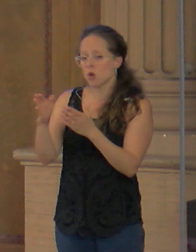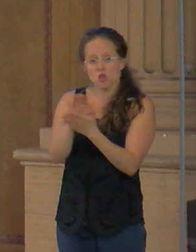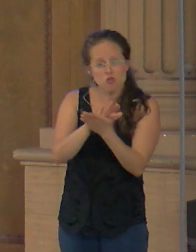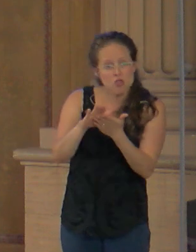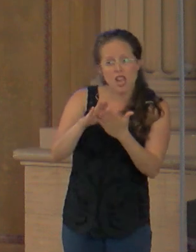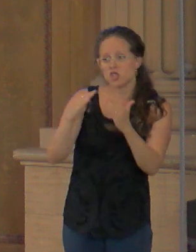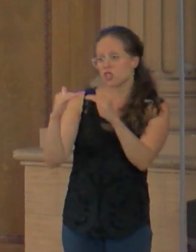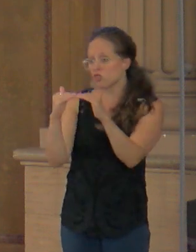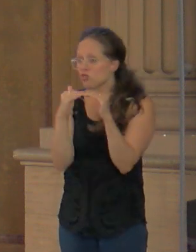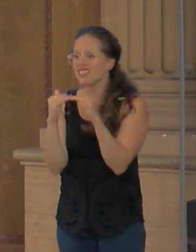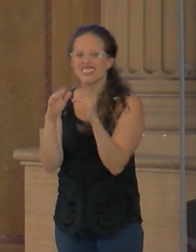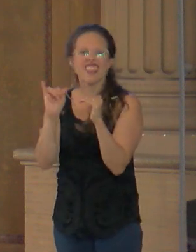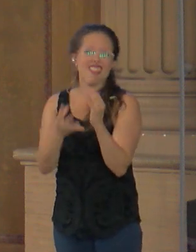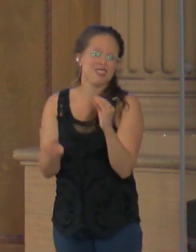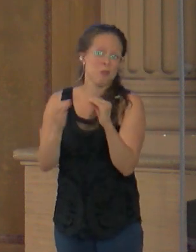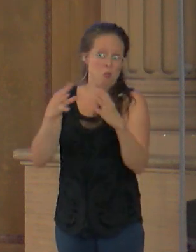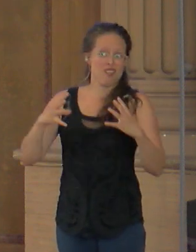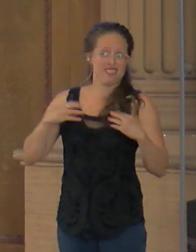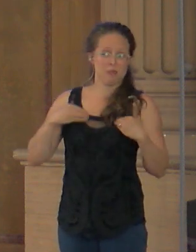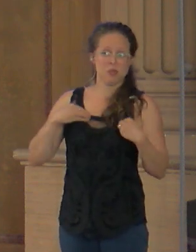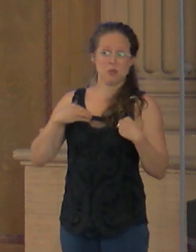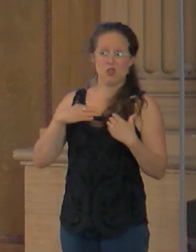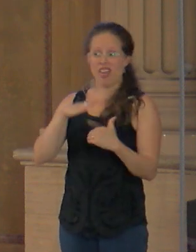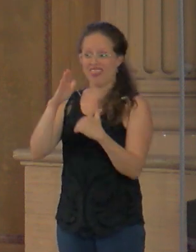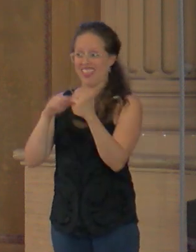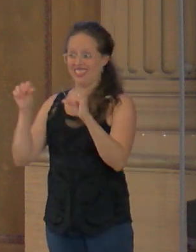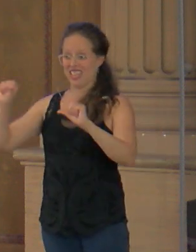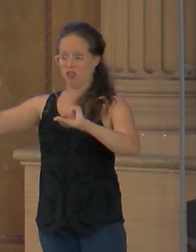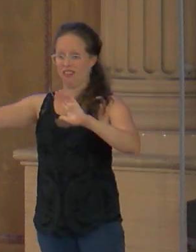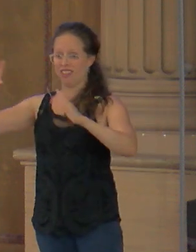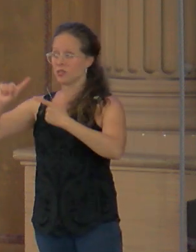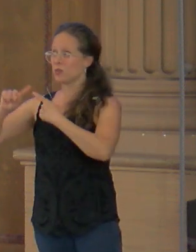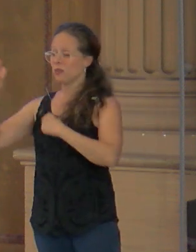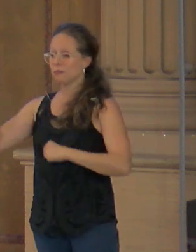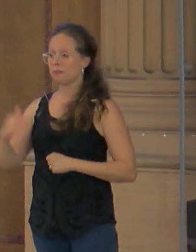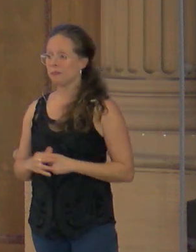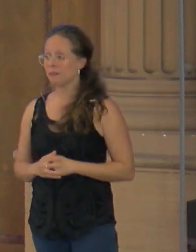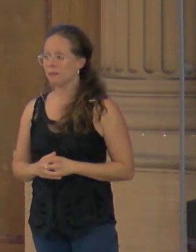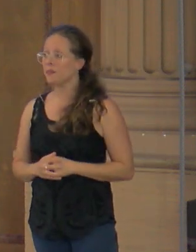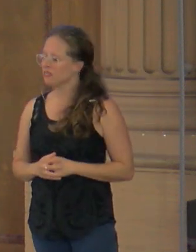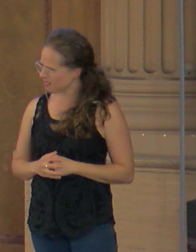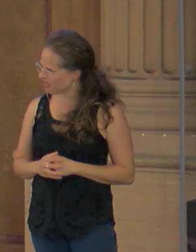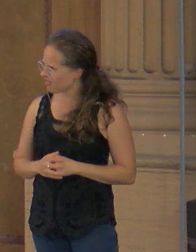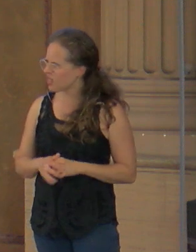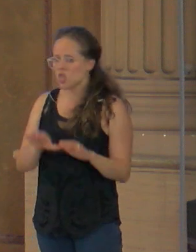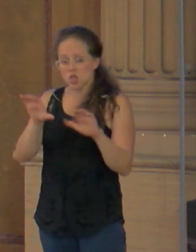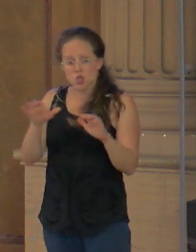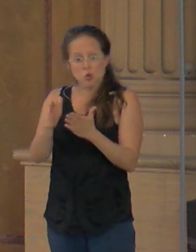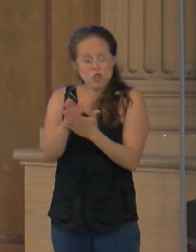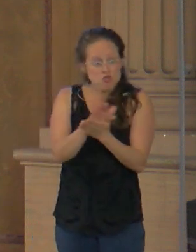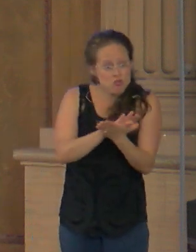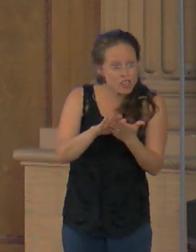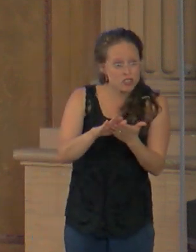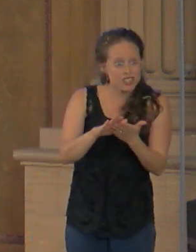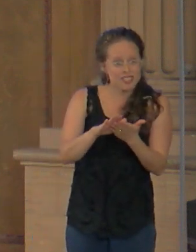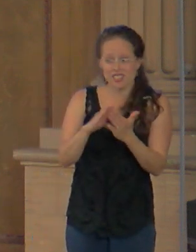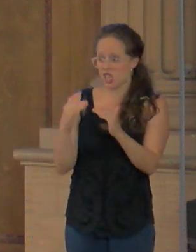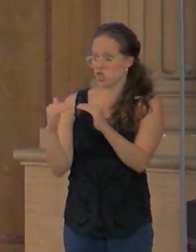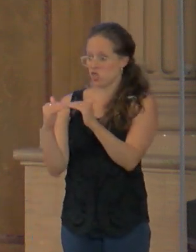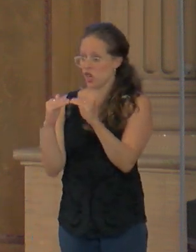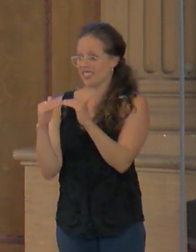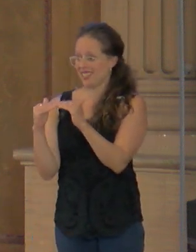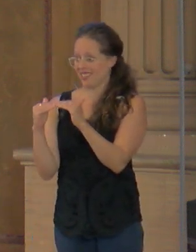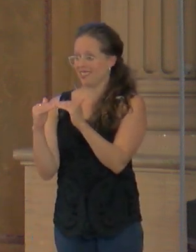justice is more acceptable to the Lord than sacrifice." So doing righteousness and justice, which are two almost